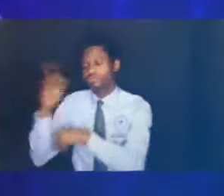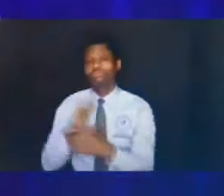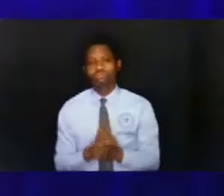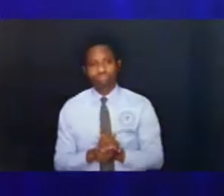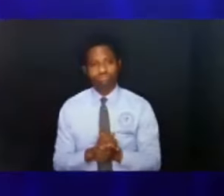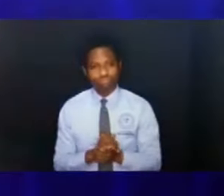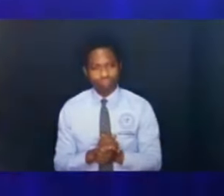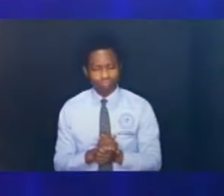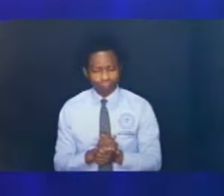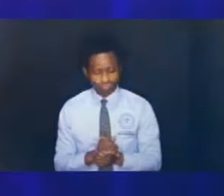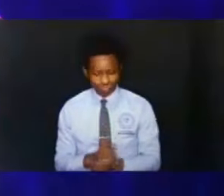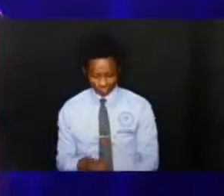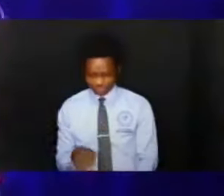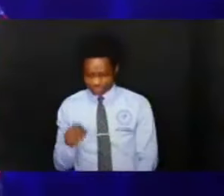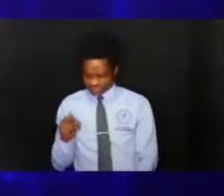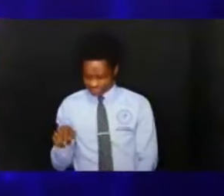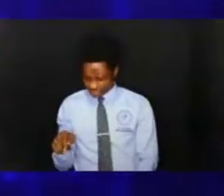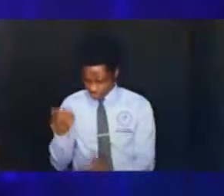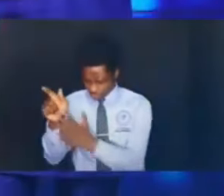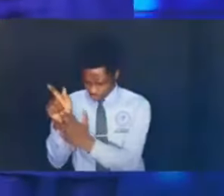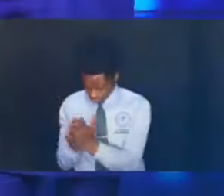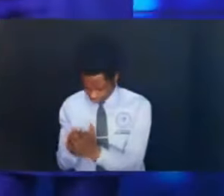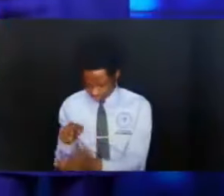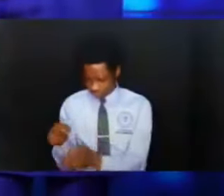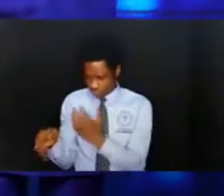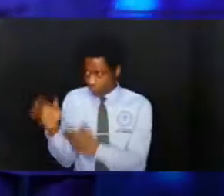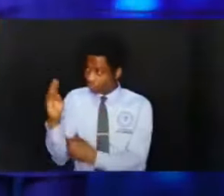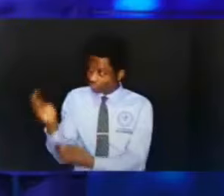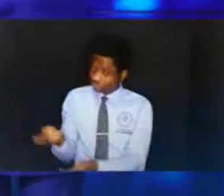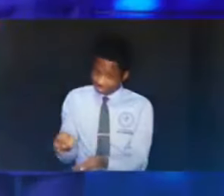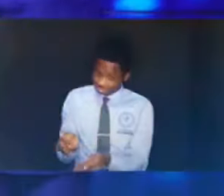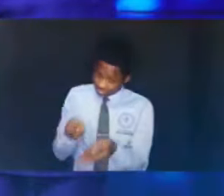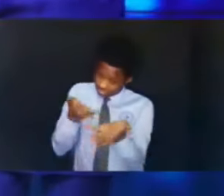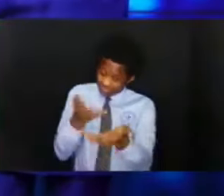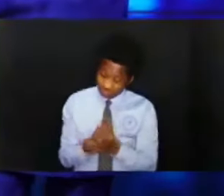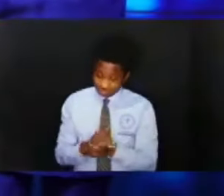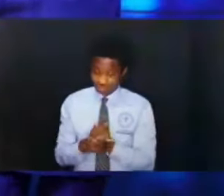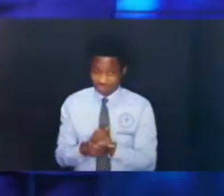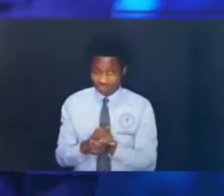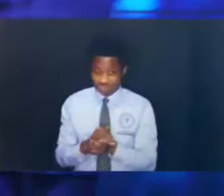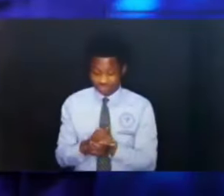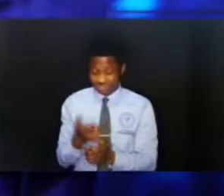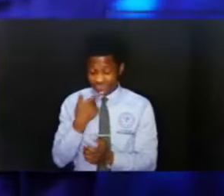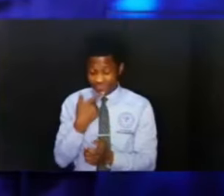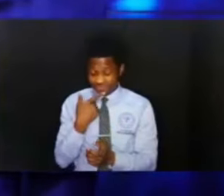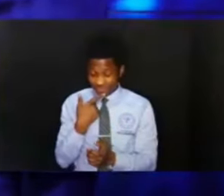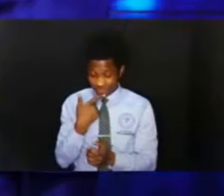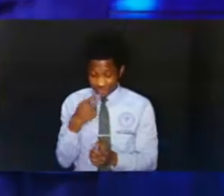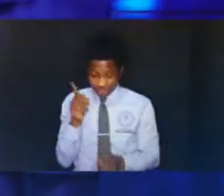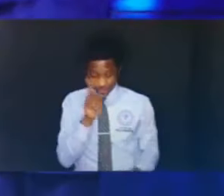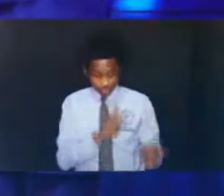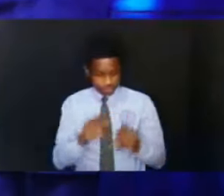righteousness. And that this one, the spirit within us, the born again spirit, is able to meet the demands